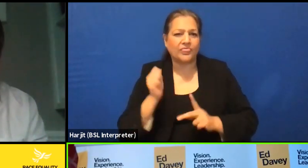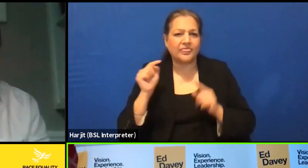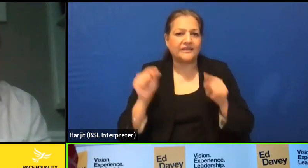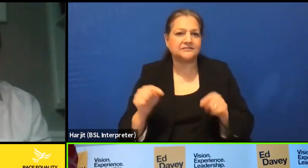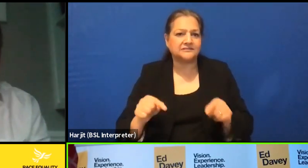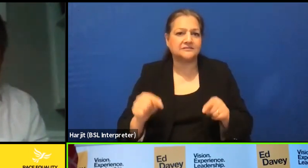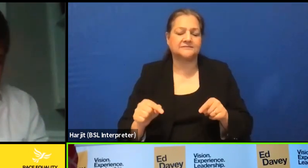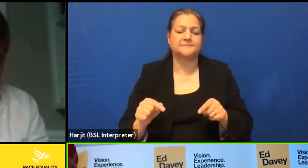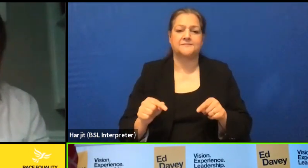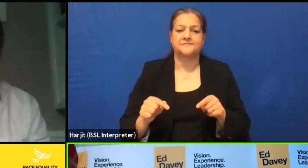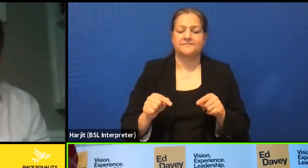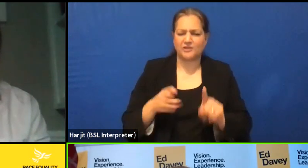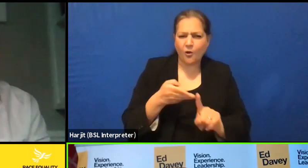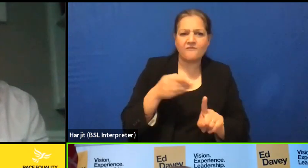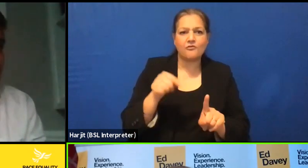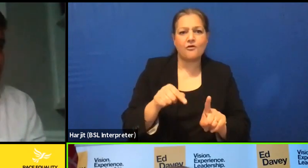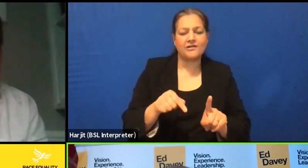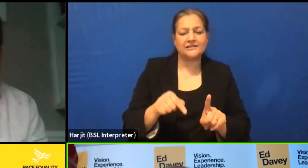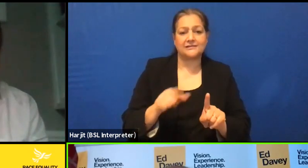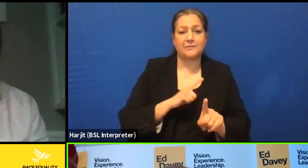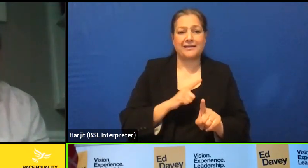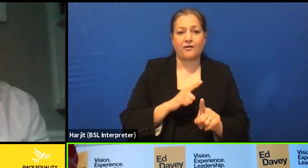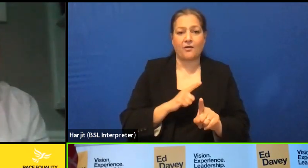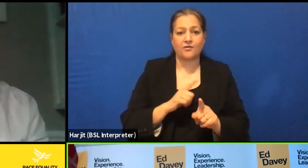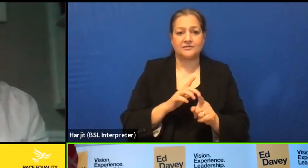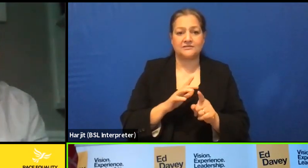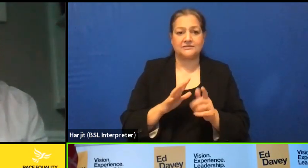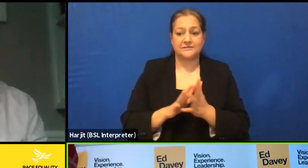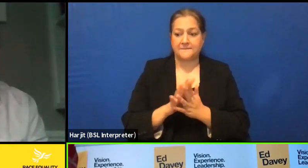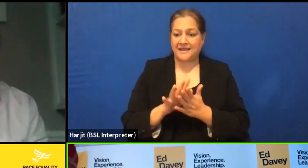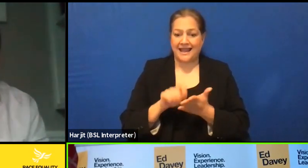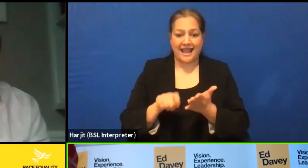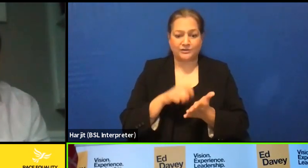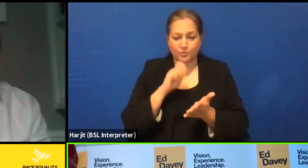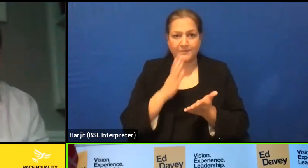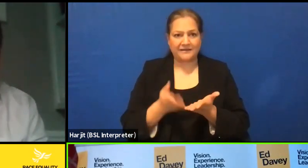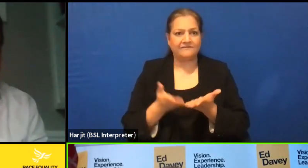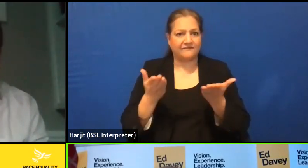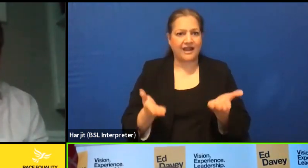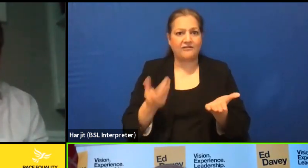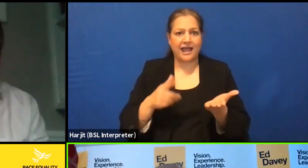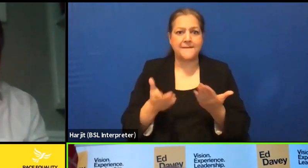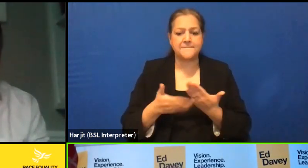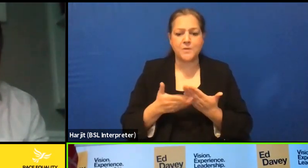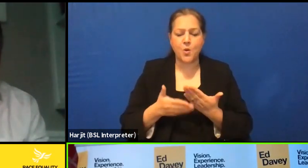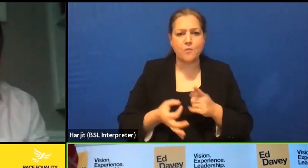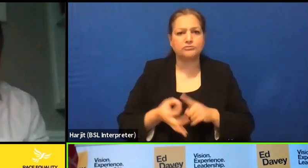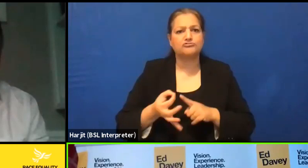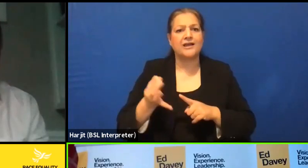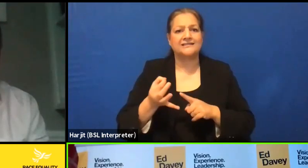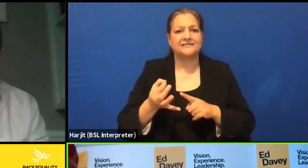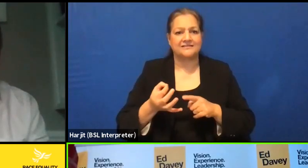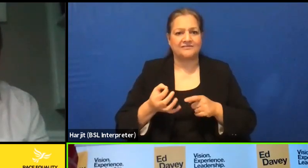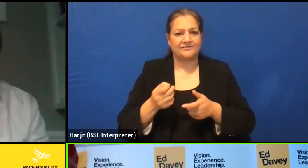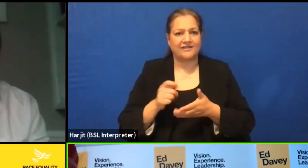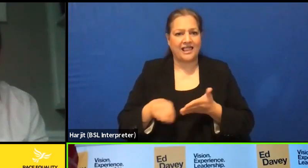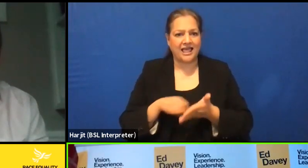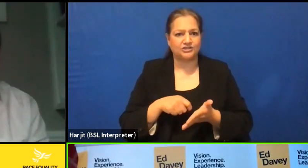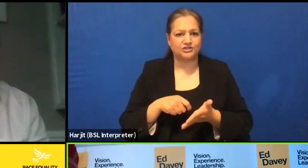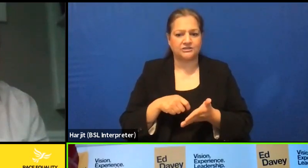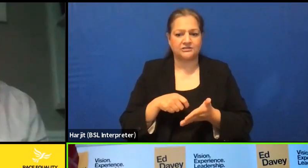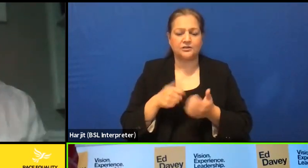it wouldn't just make our electoral system fair, it would unlock progressive politics, including the chance to make